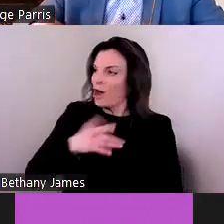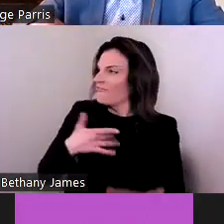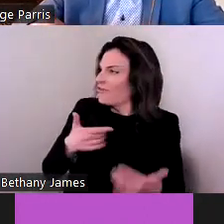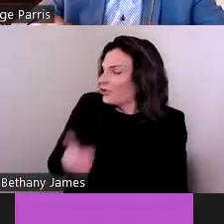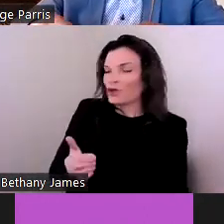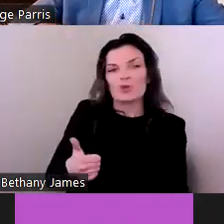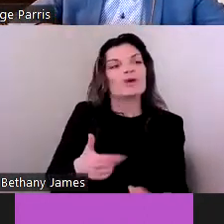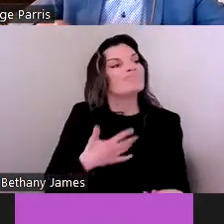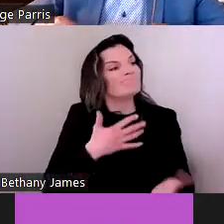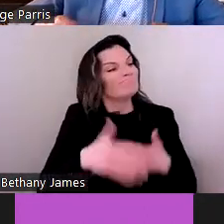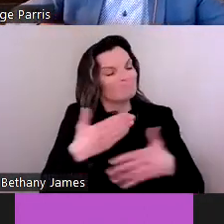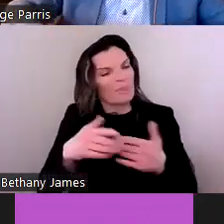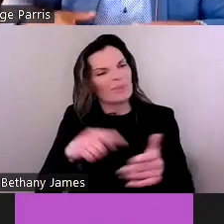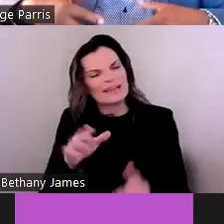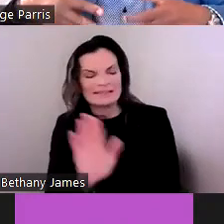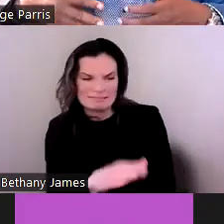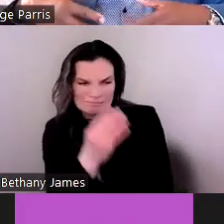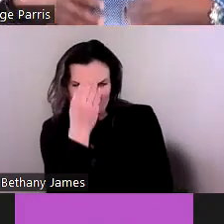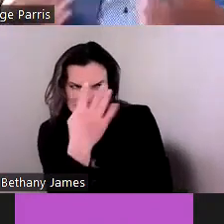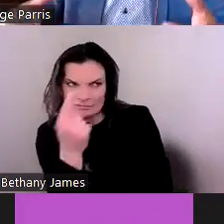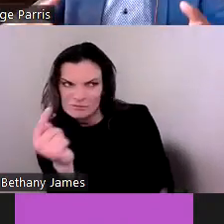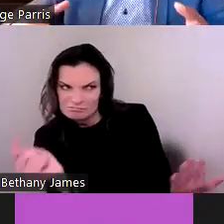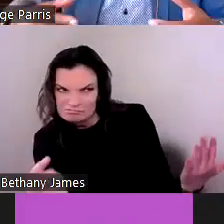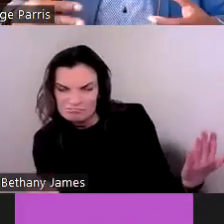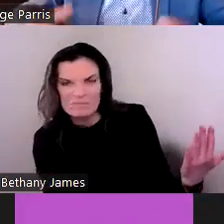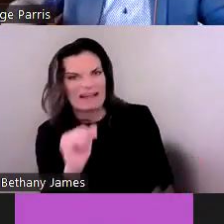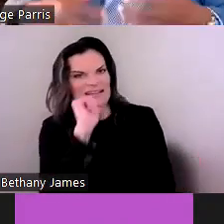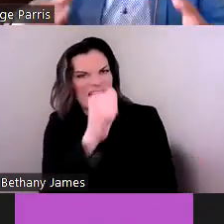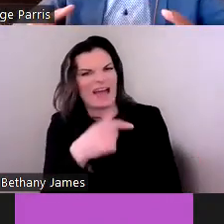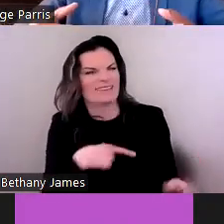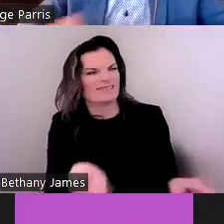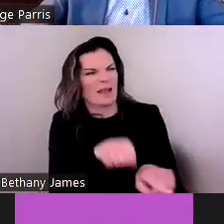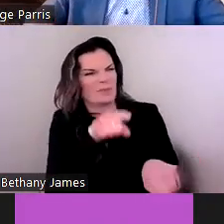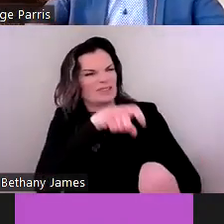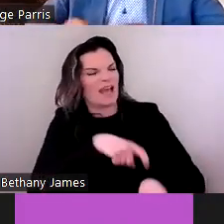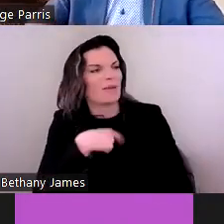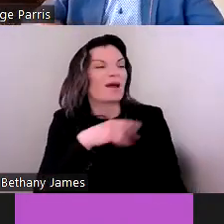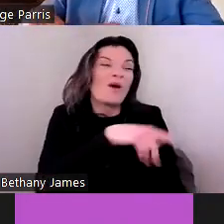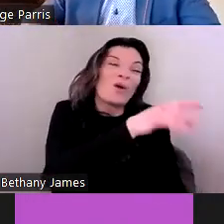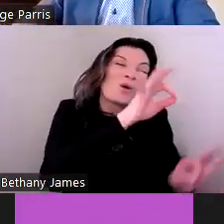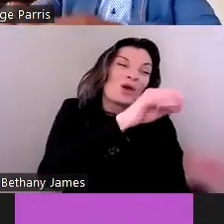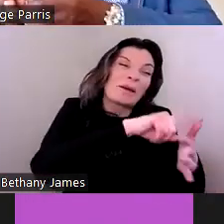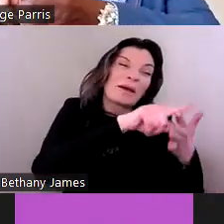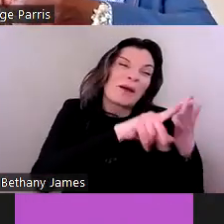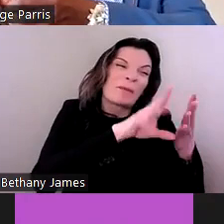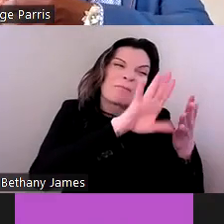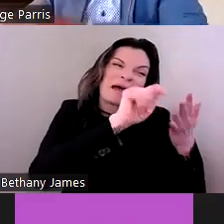they've accomplished, and that's going to give them some incentives to even work harder. And so I can deal